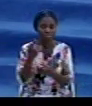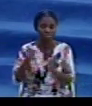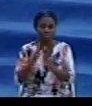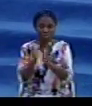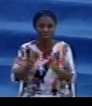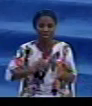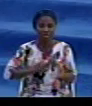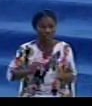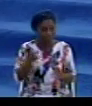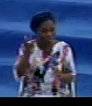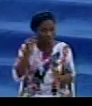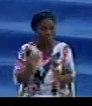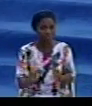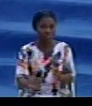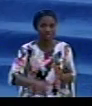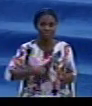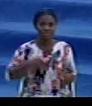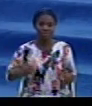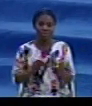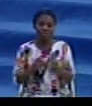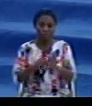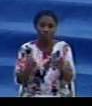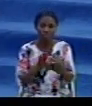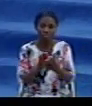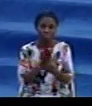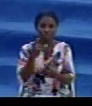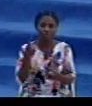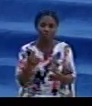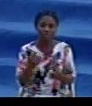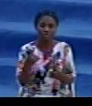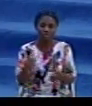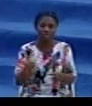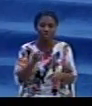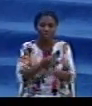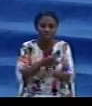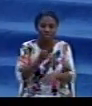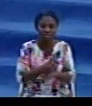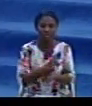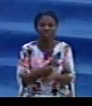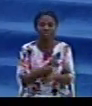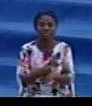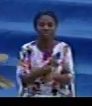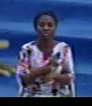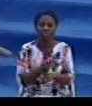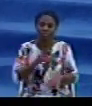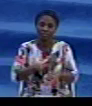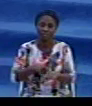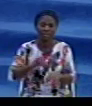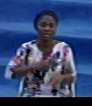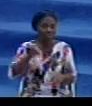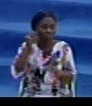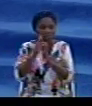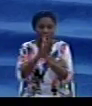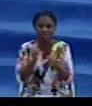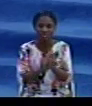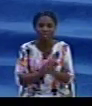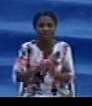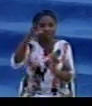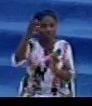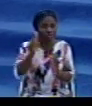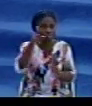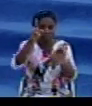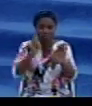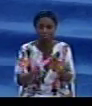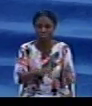section. But during the counseling session, I was praying, God, you must do something definite in my life. And as the pastor was just praying, I raised up my